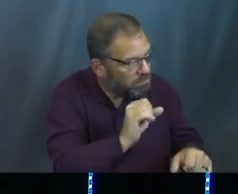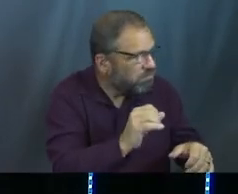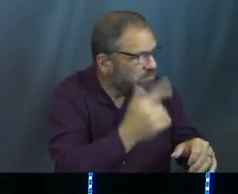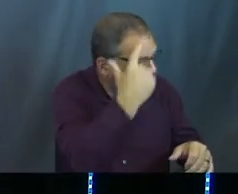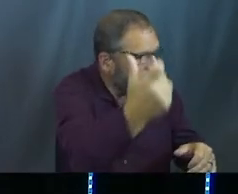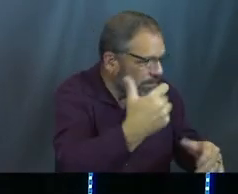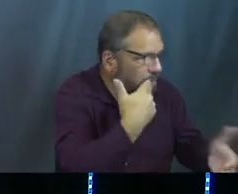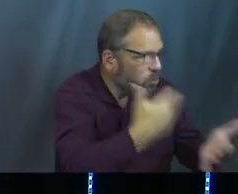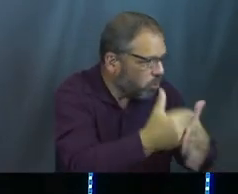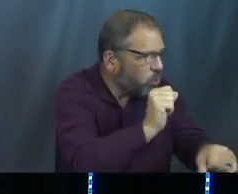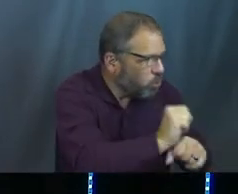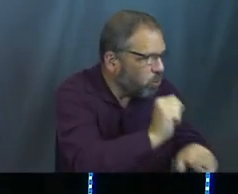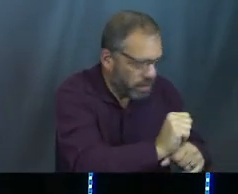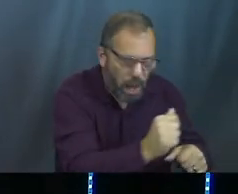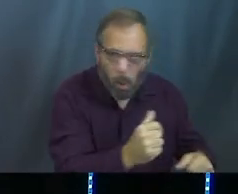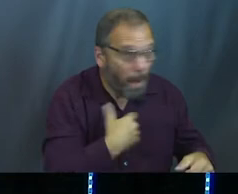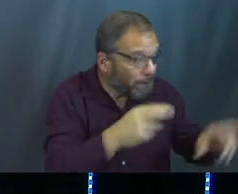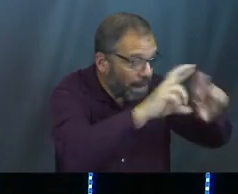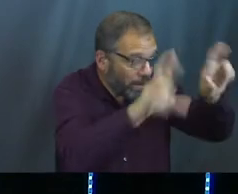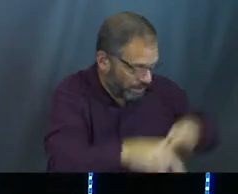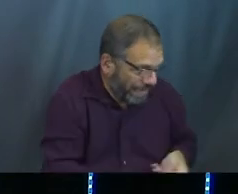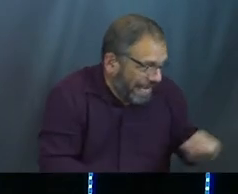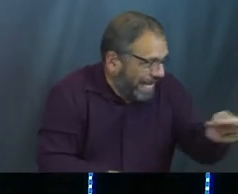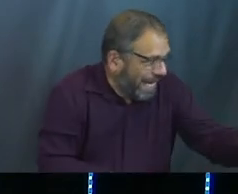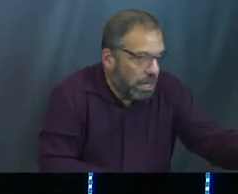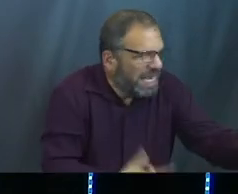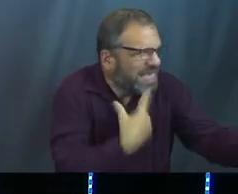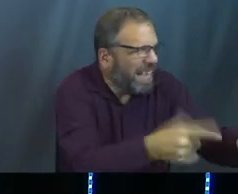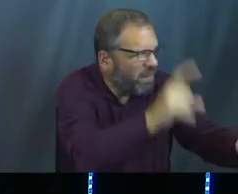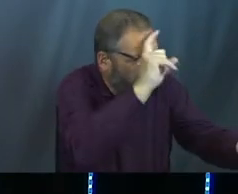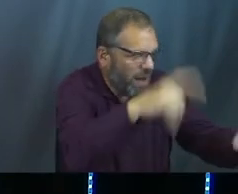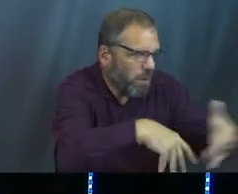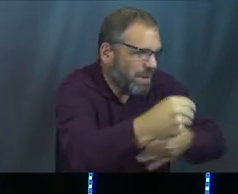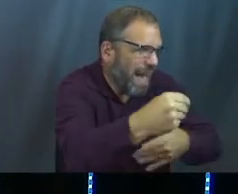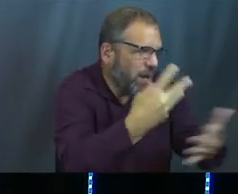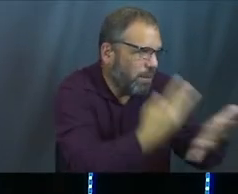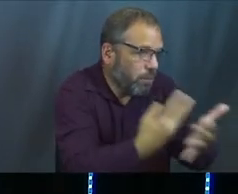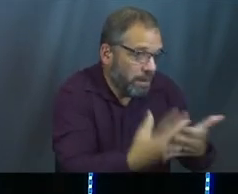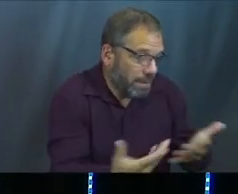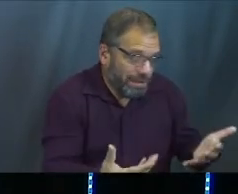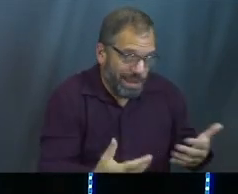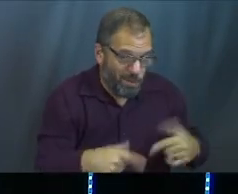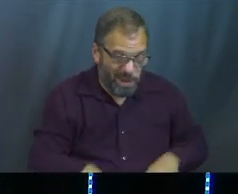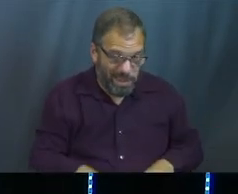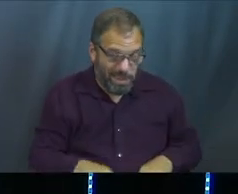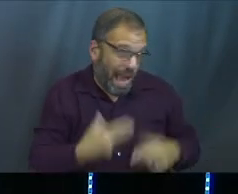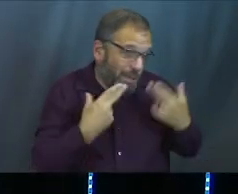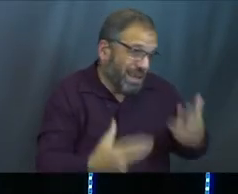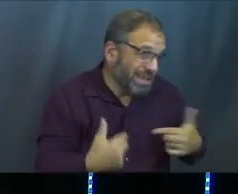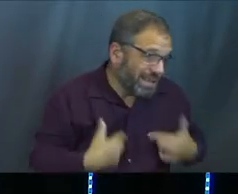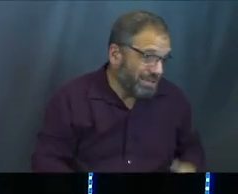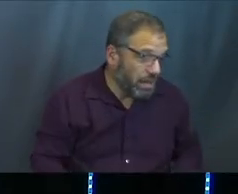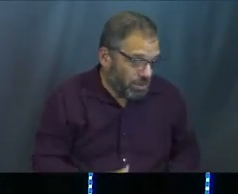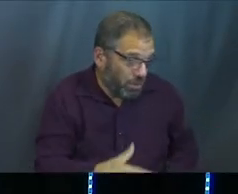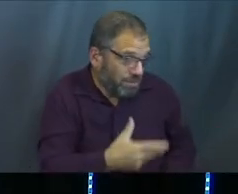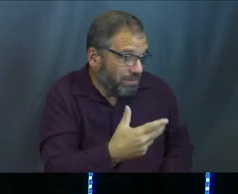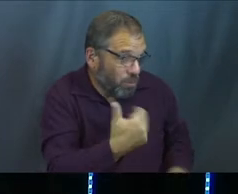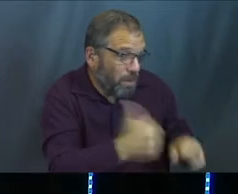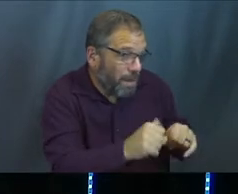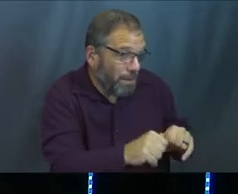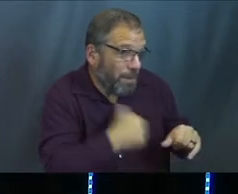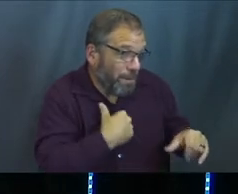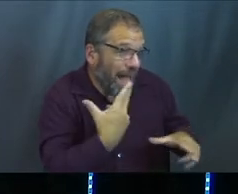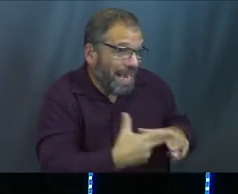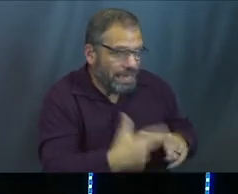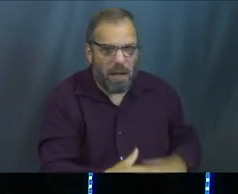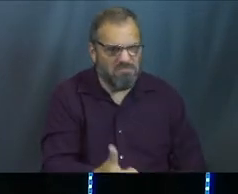uses me in that great way? Because I really would like to get out of this place. I would like to be out of prison, and I'm actually not even supposed to be in here. I'm innocent, right? So he asked the cupbearer to remember him.